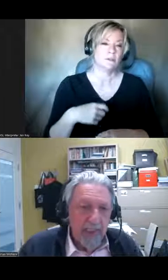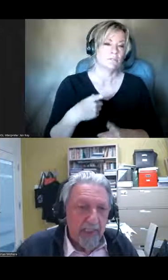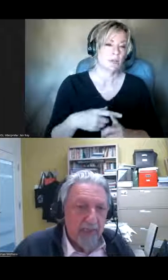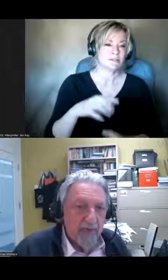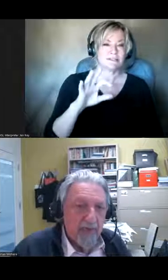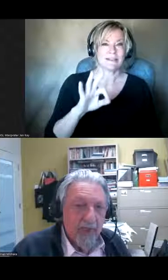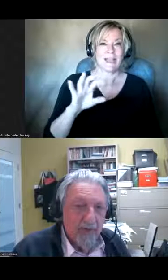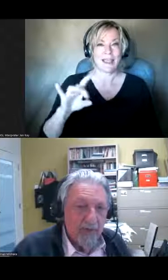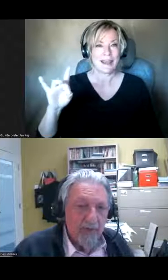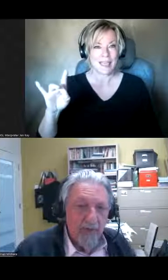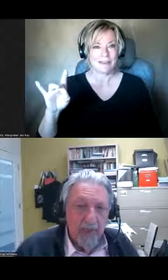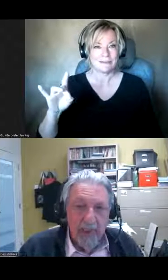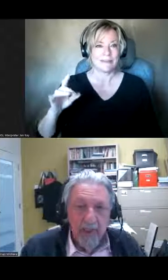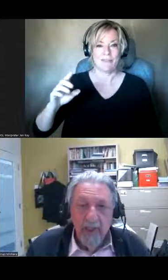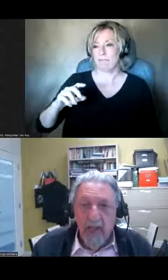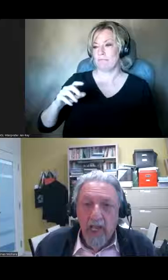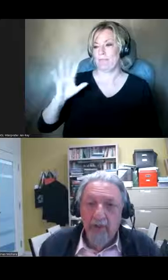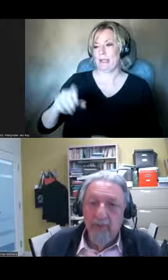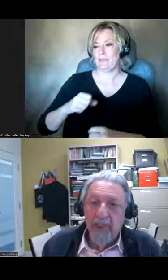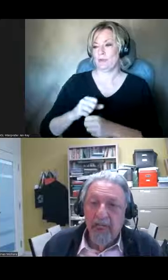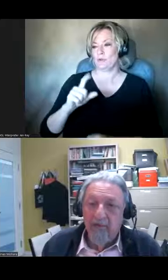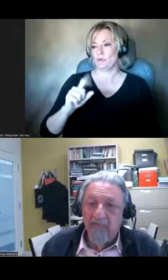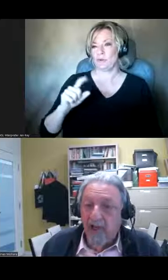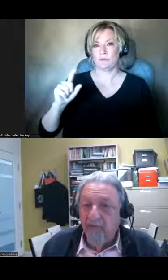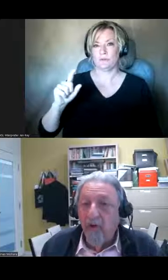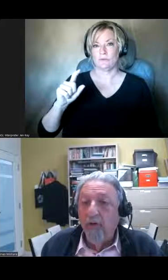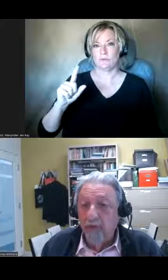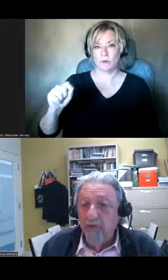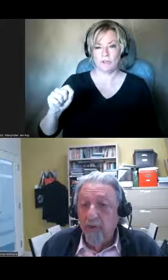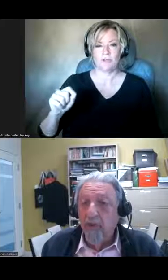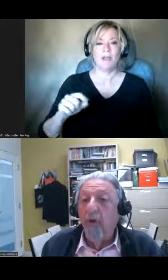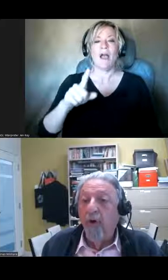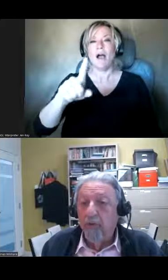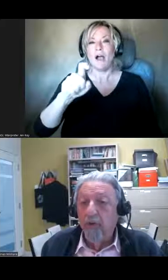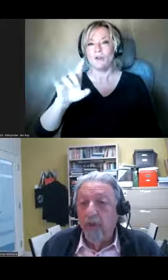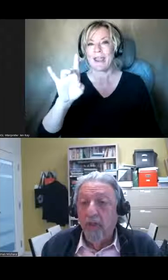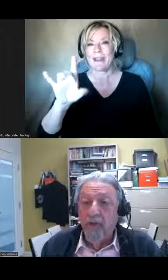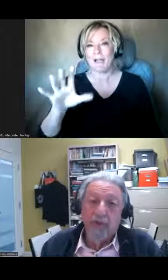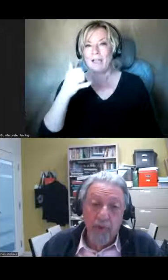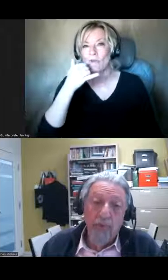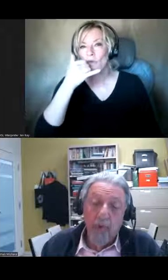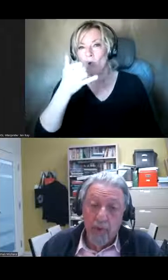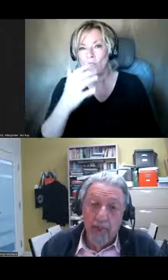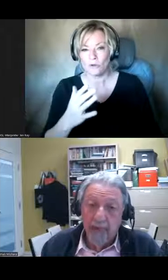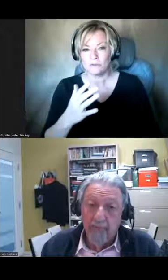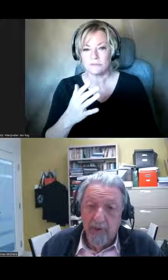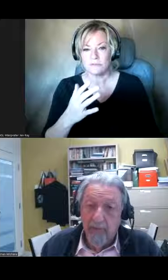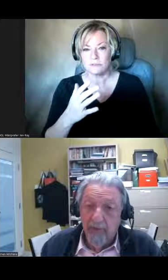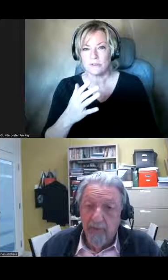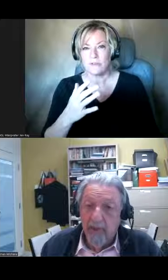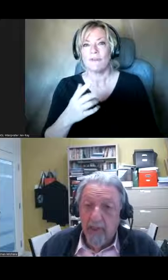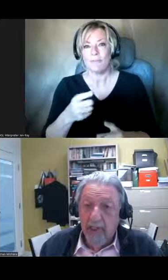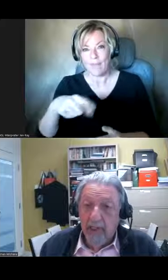was 988 in 2020, 185 callers called 30 or more times